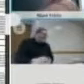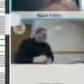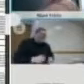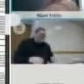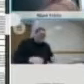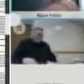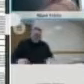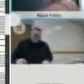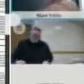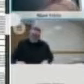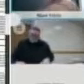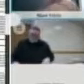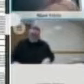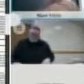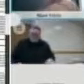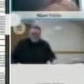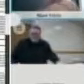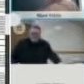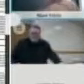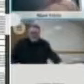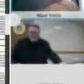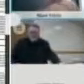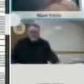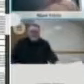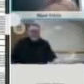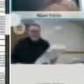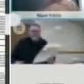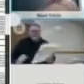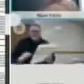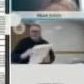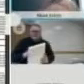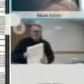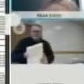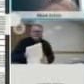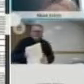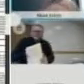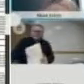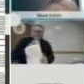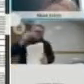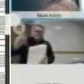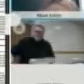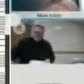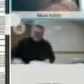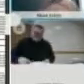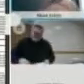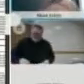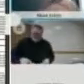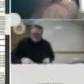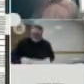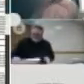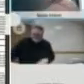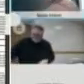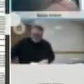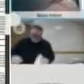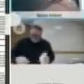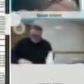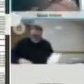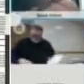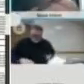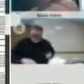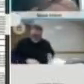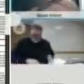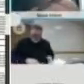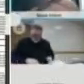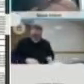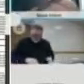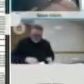building abuts the neighboring building to the right, but there's a little space on the left. Is that correct? That is correct. Okay,